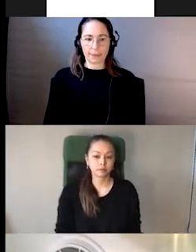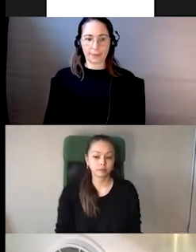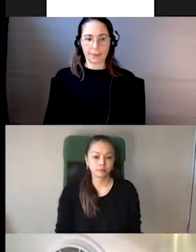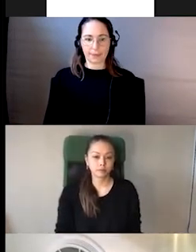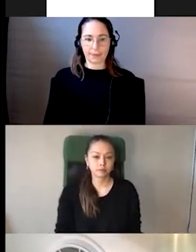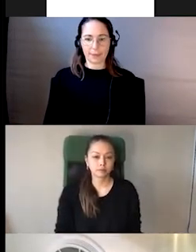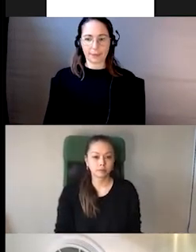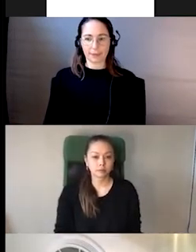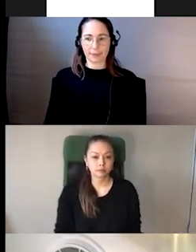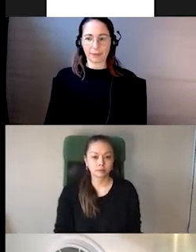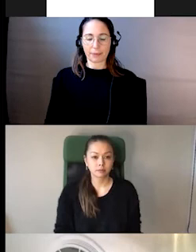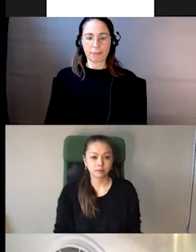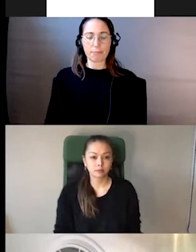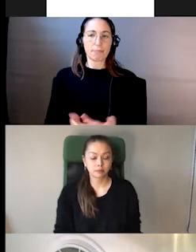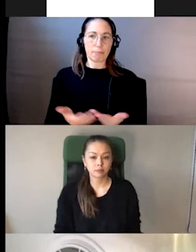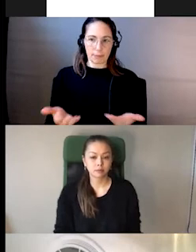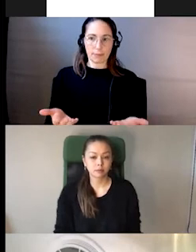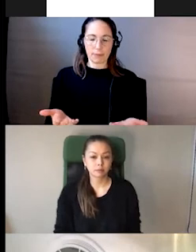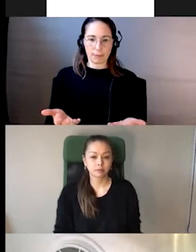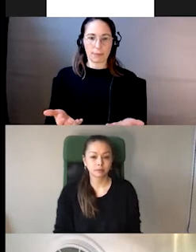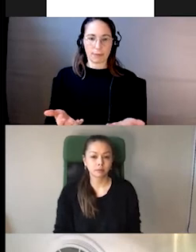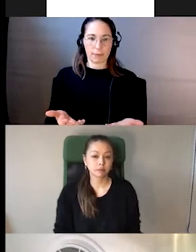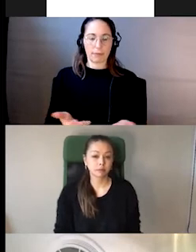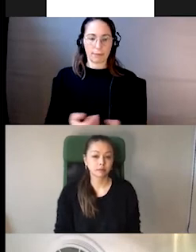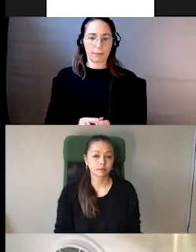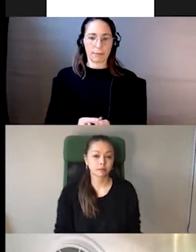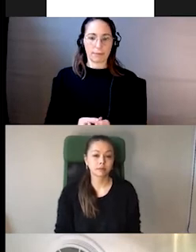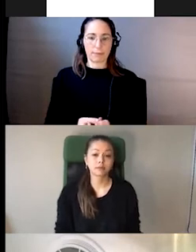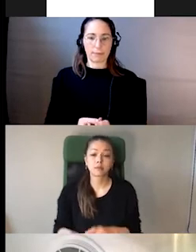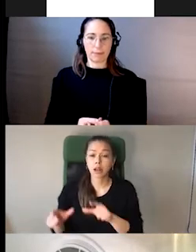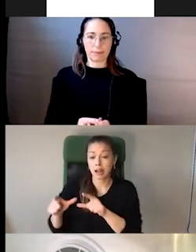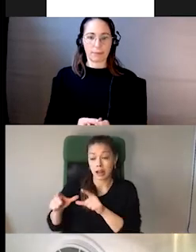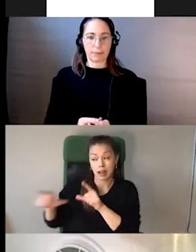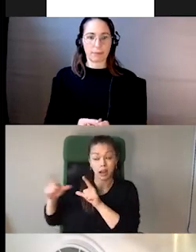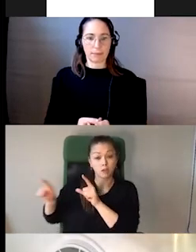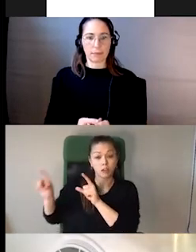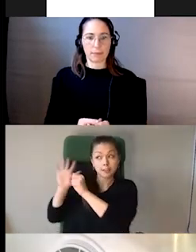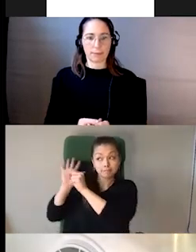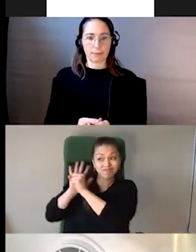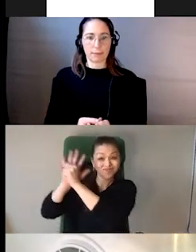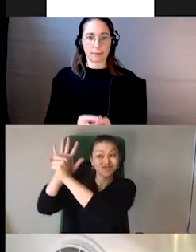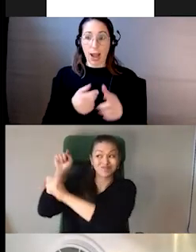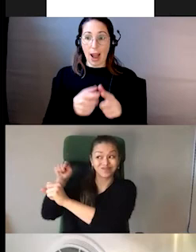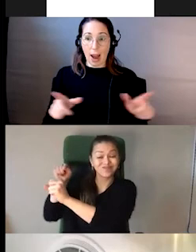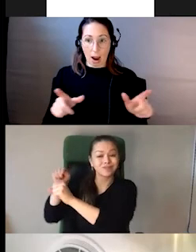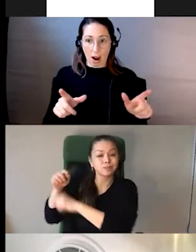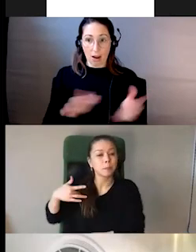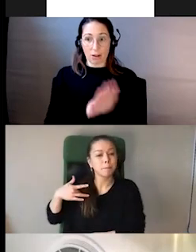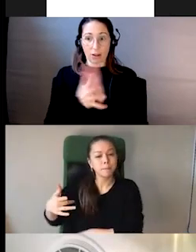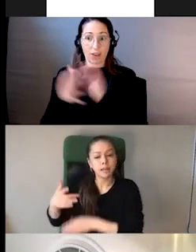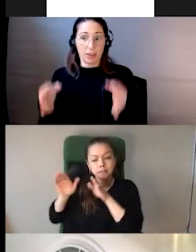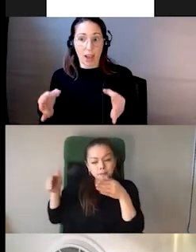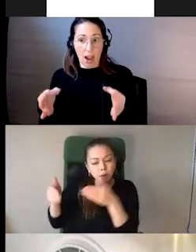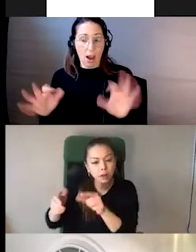Much language advocacy is concerned with the legal status of languages. This exhibit panel